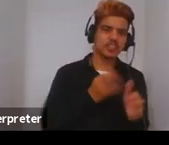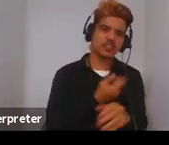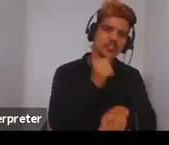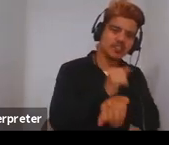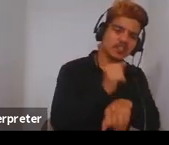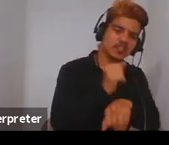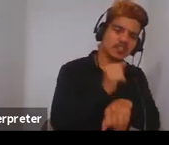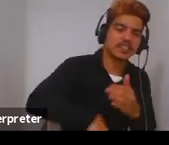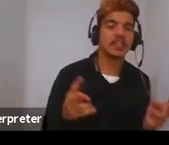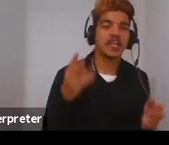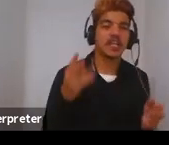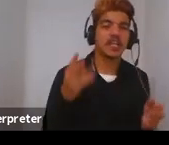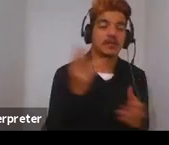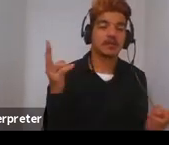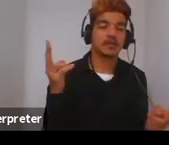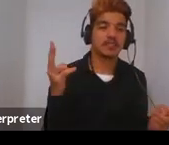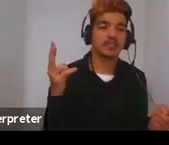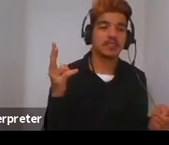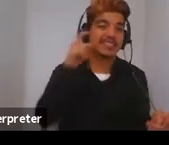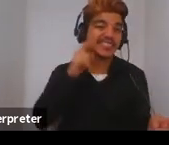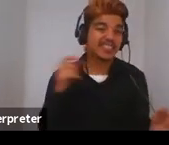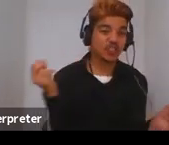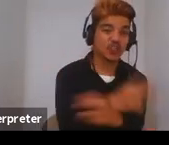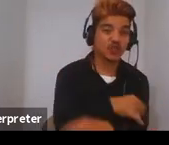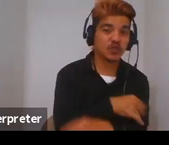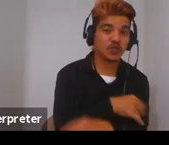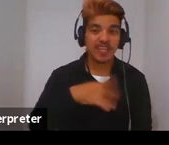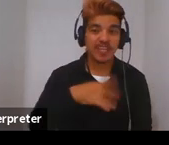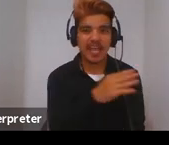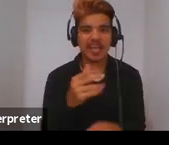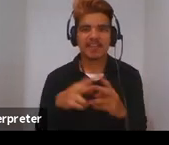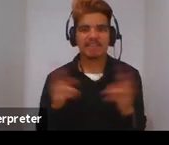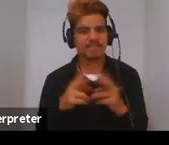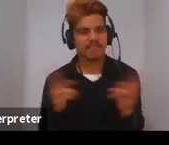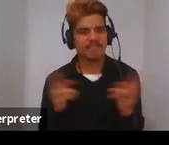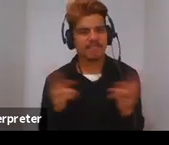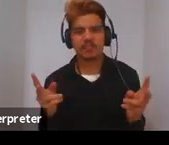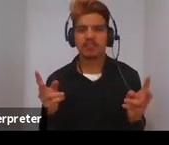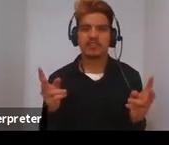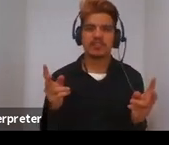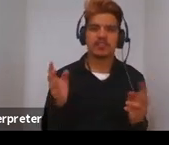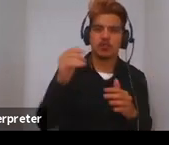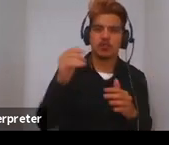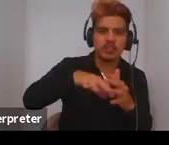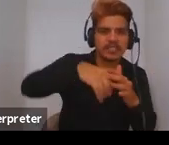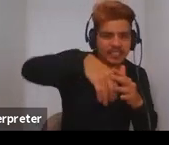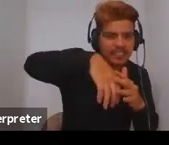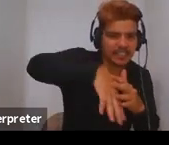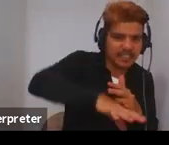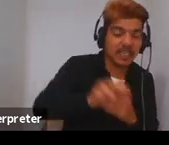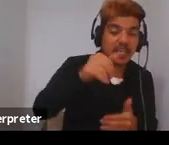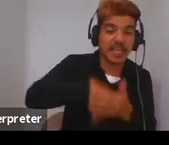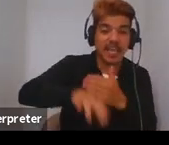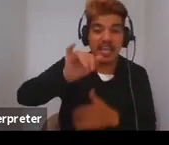and sexual violence, and it is very embroiled in the criminal justice system.